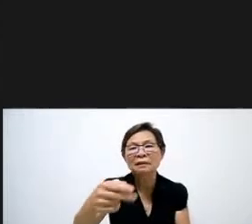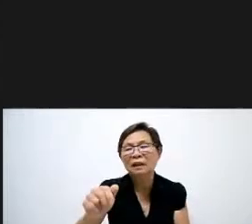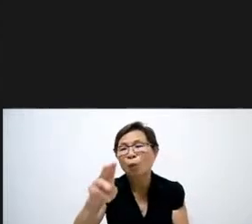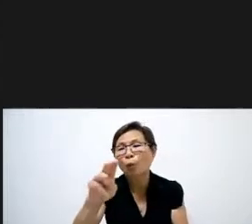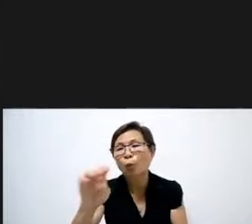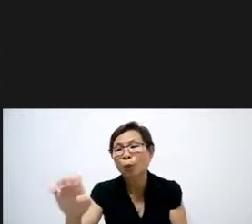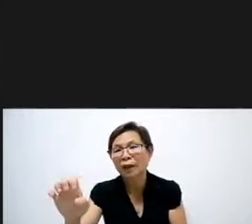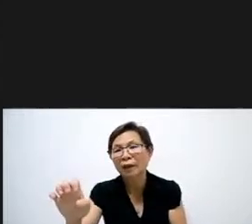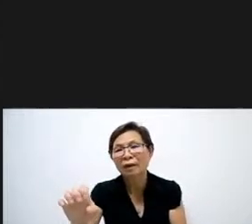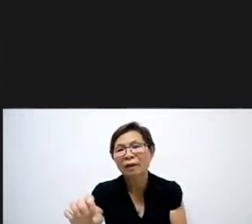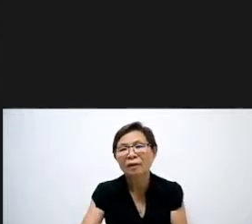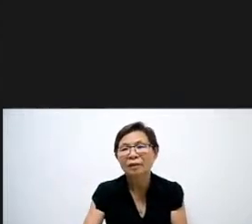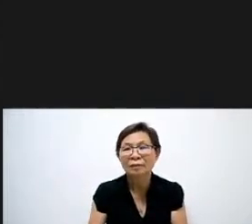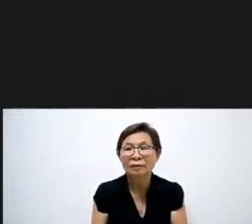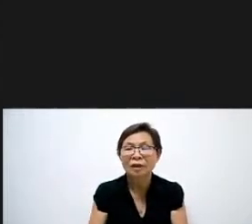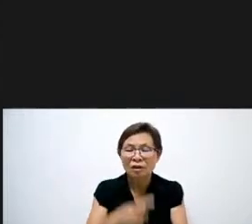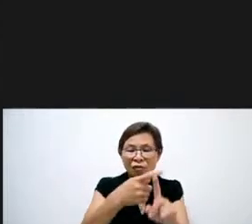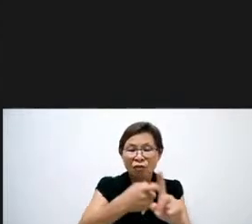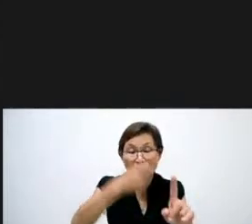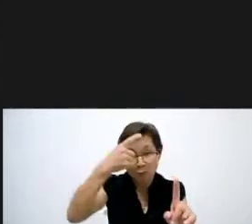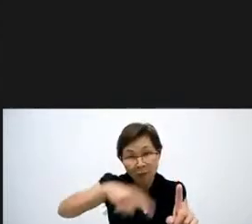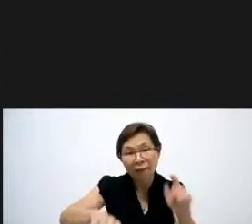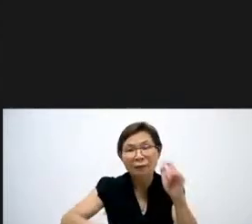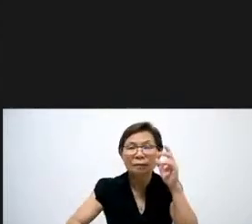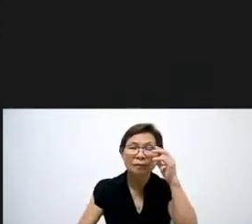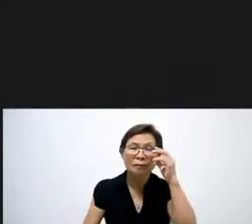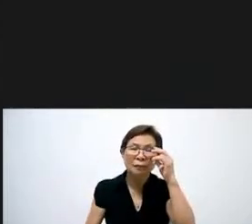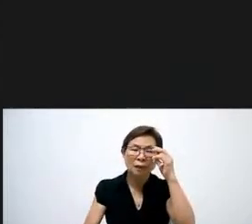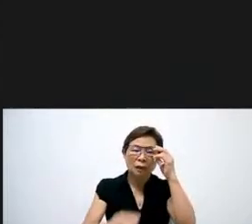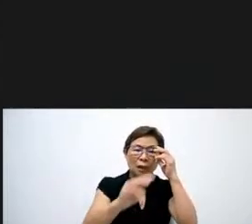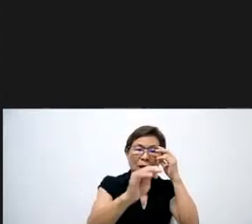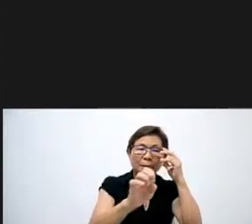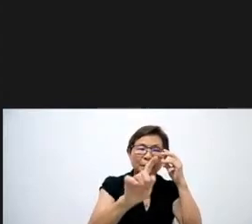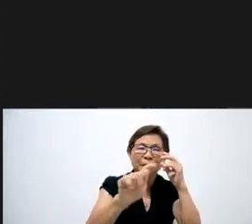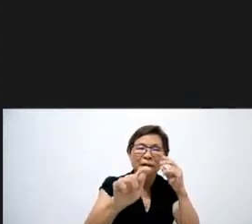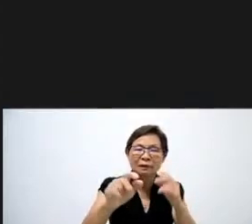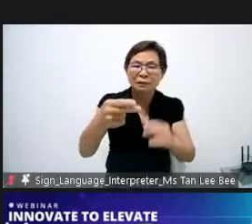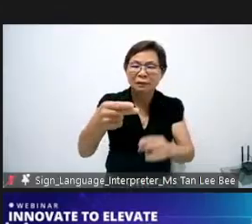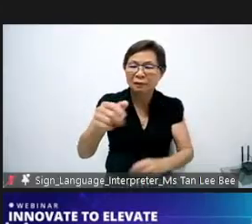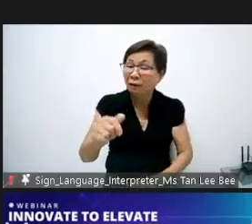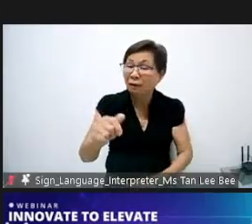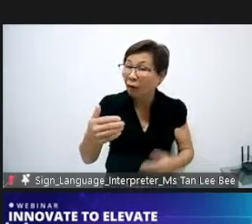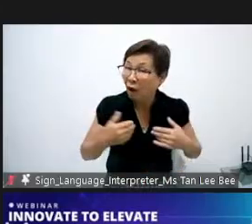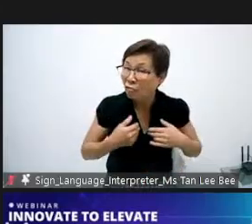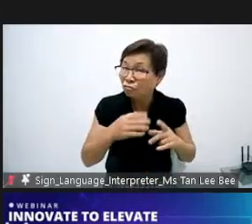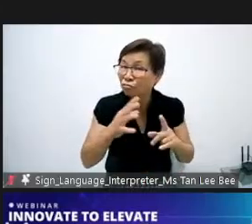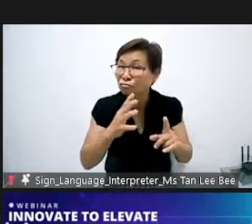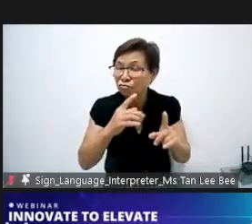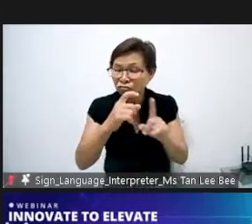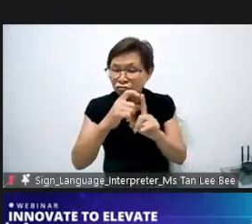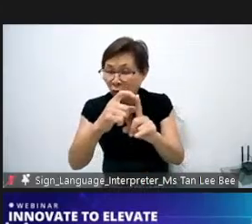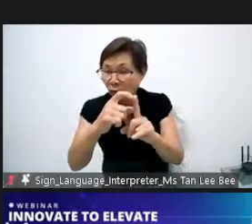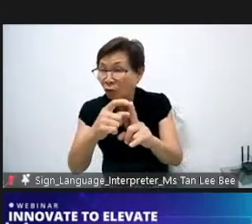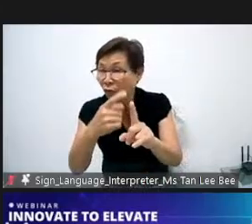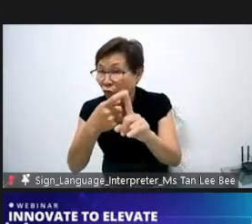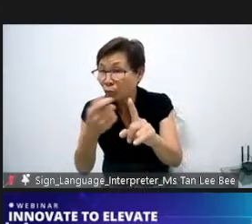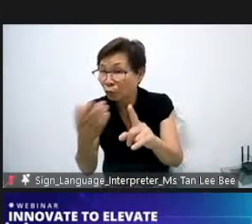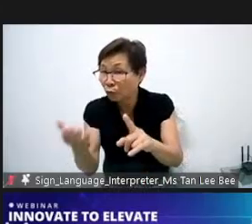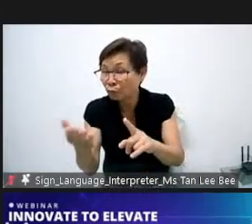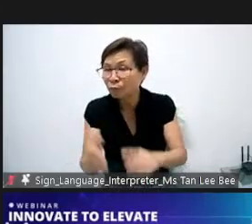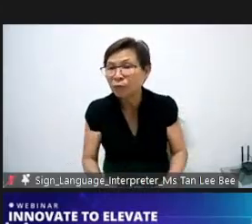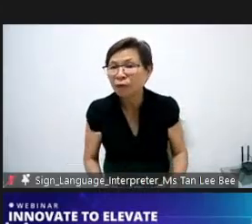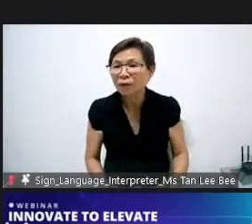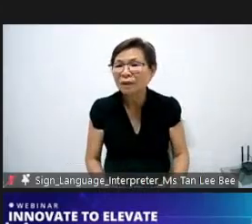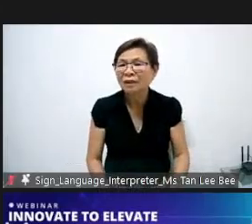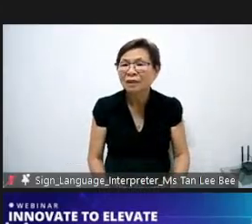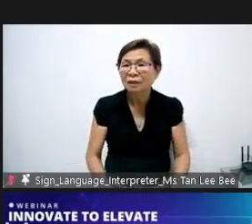Tatsana Satyankit from Thailand. Miss Metawi, a few words from you, Miss Metawi. Yeah,